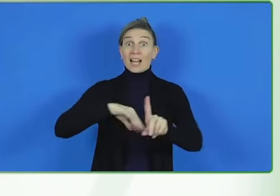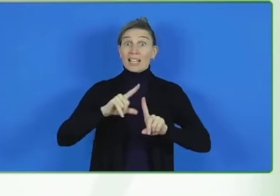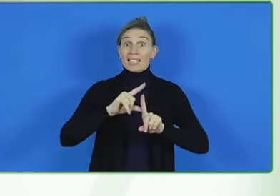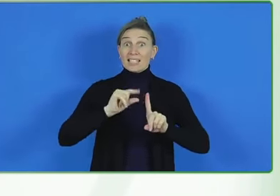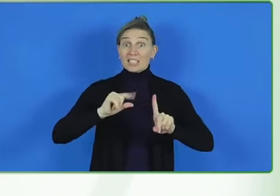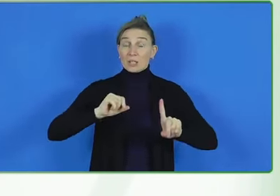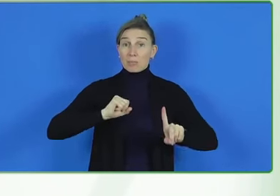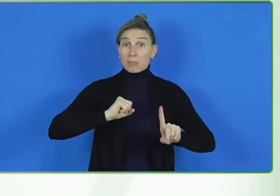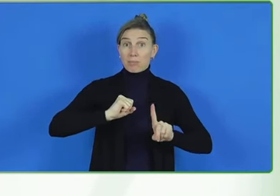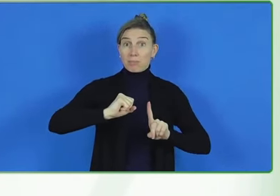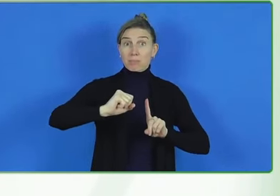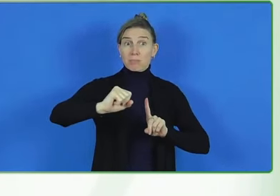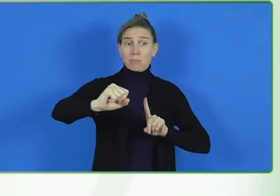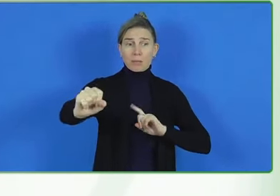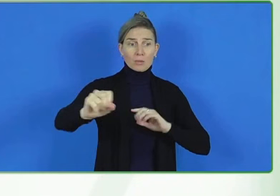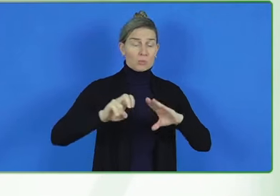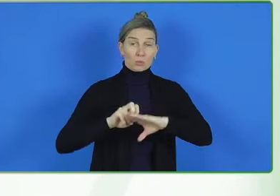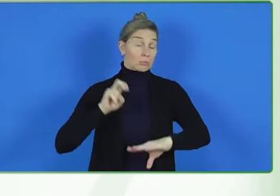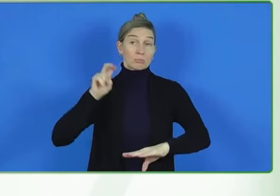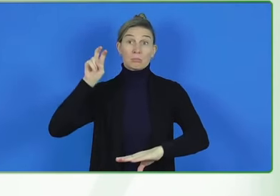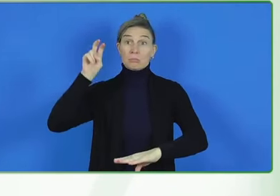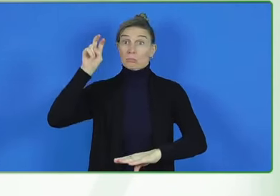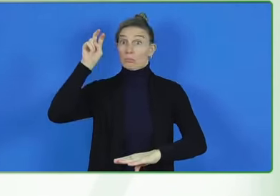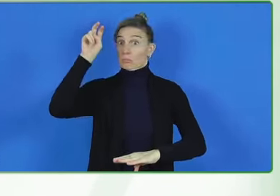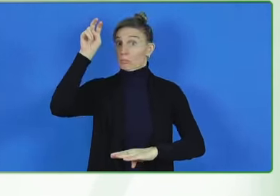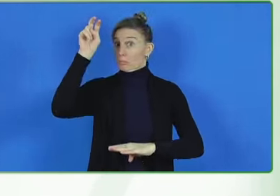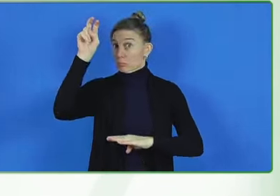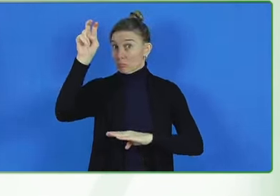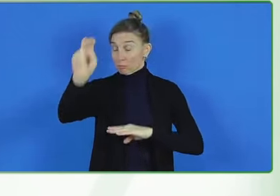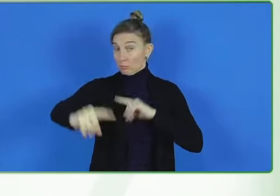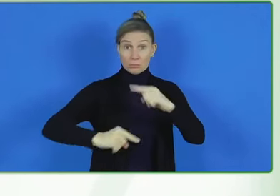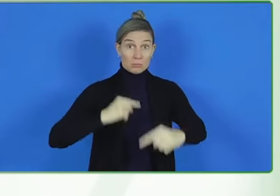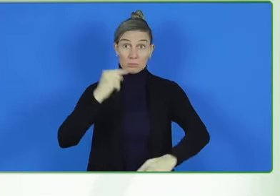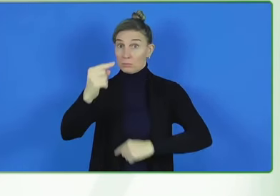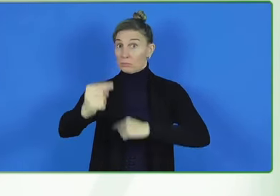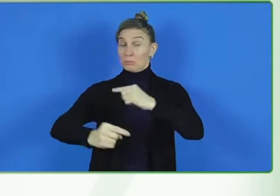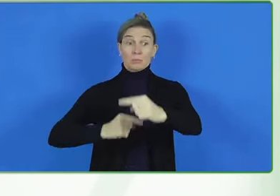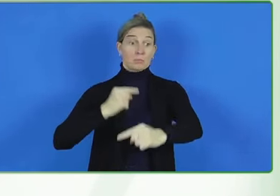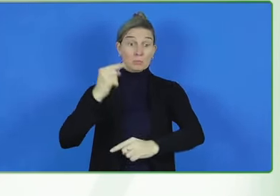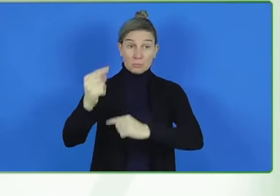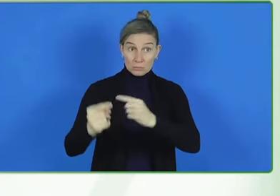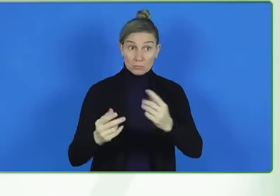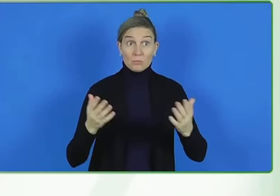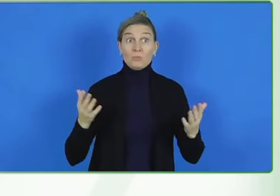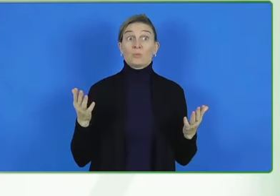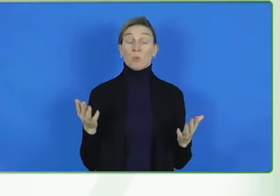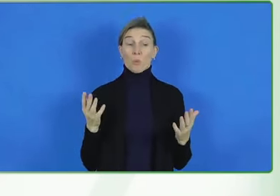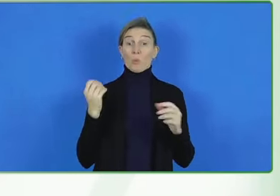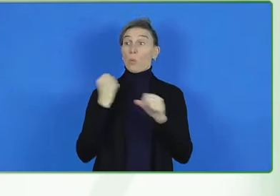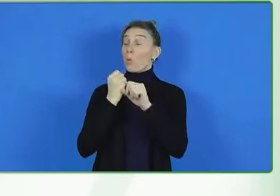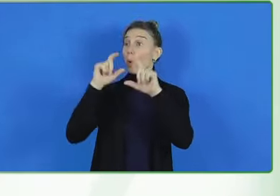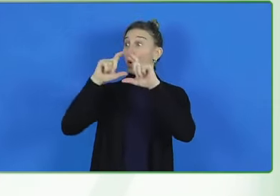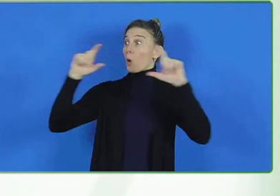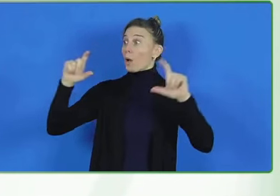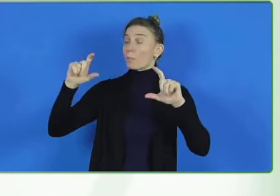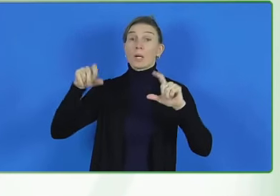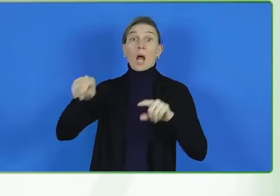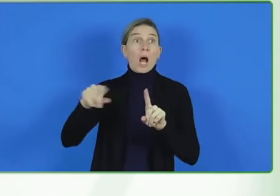leap. So many companies have accelerated the digitalization of their business